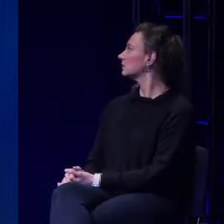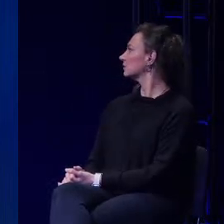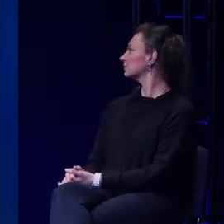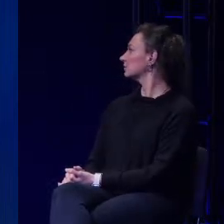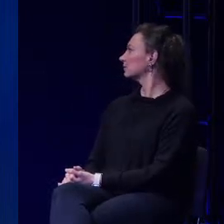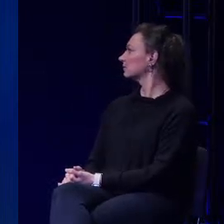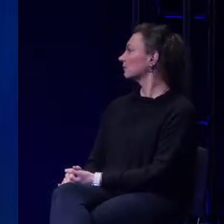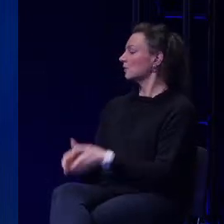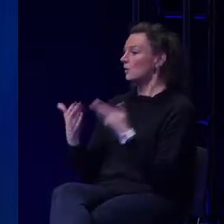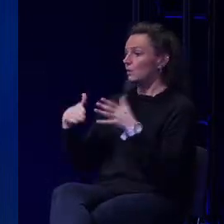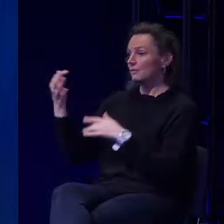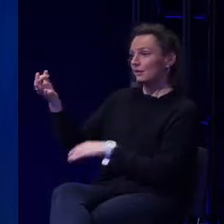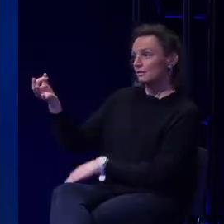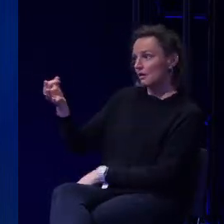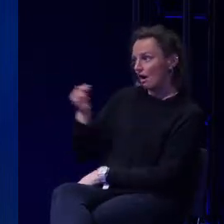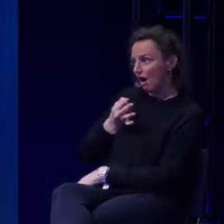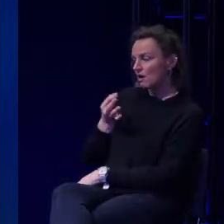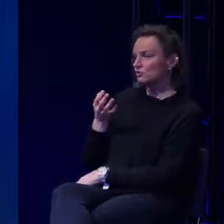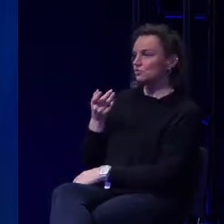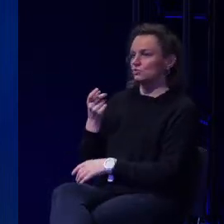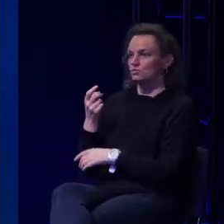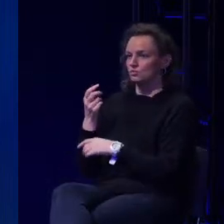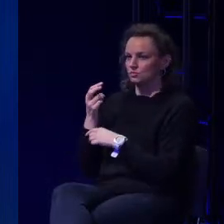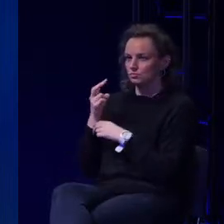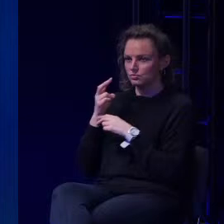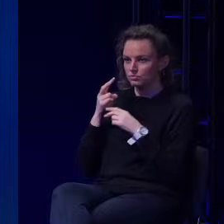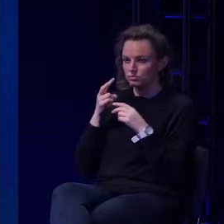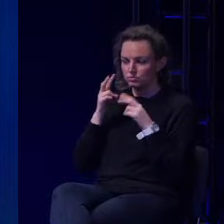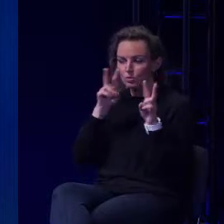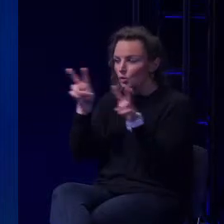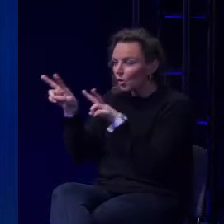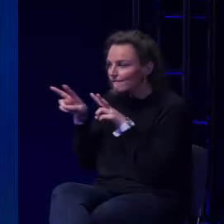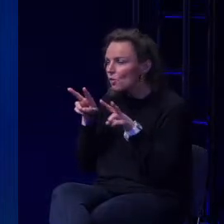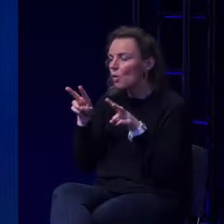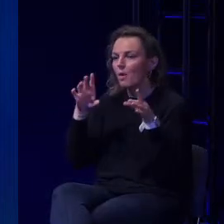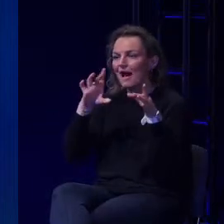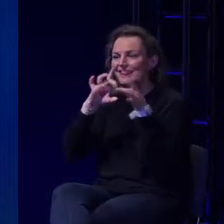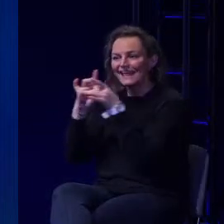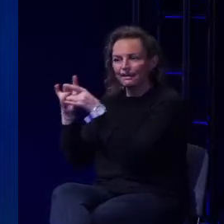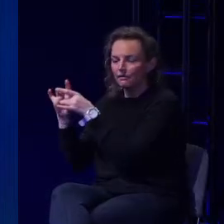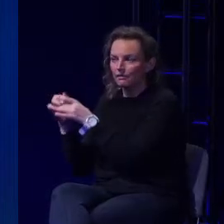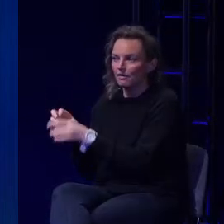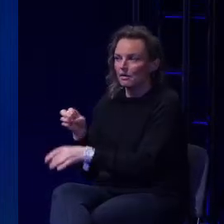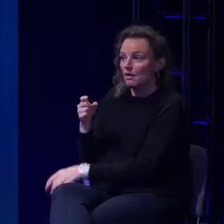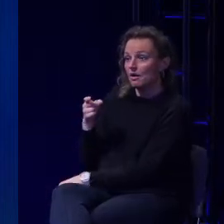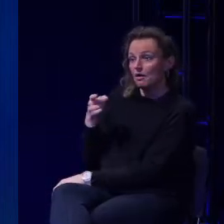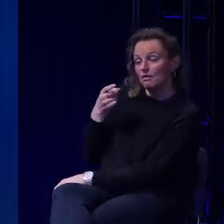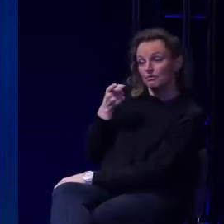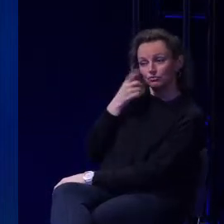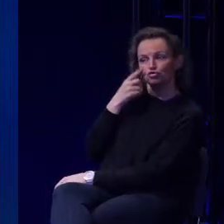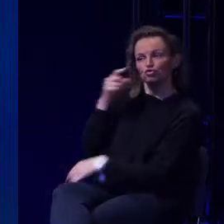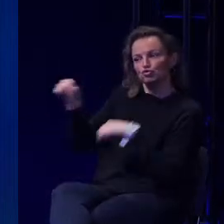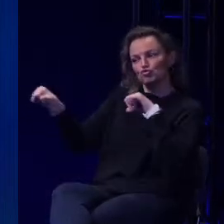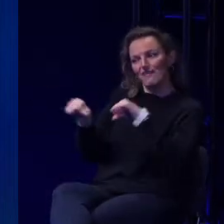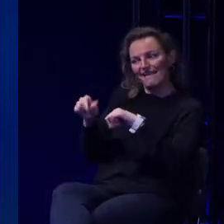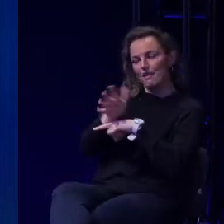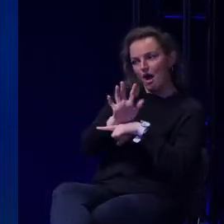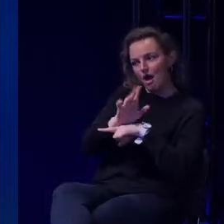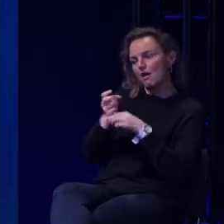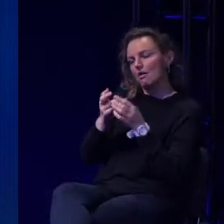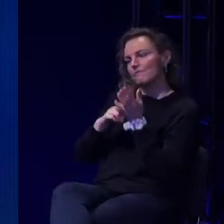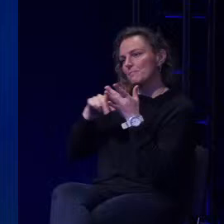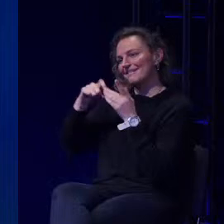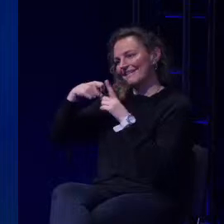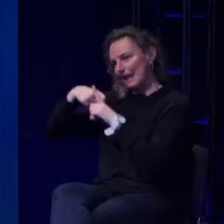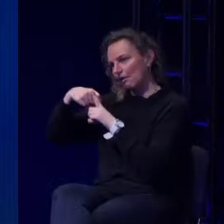to look for some link, and I happened to see this trailer from a film with Nick Broomfield, who you might know is a